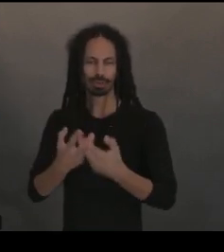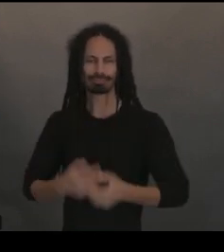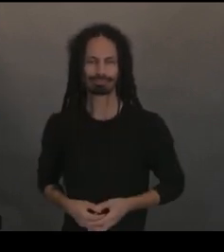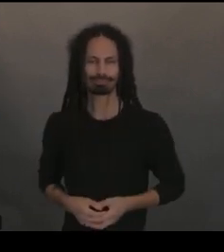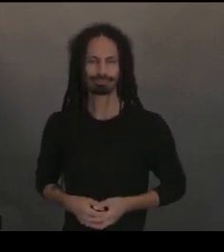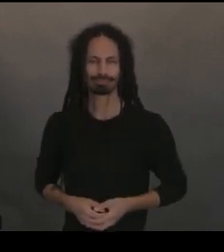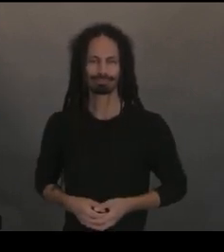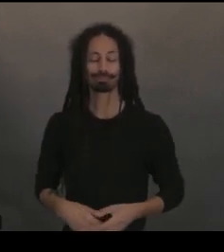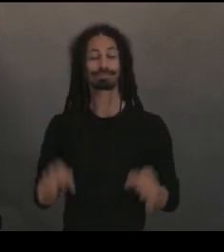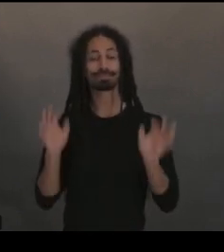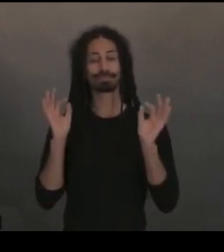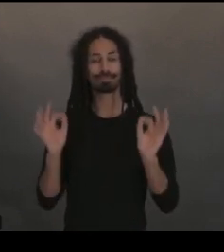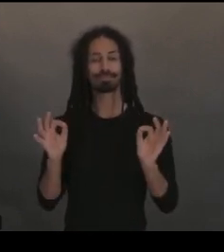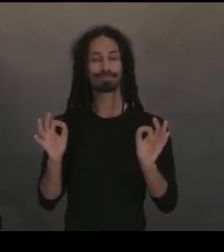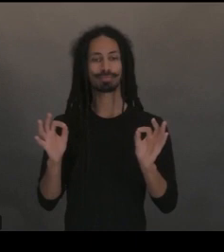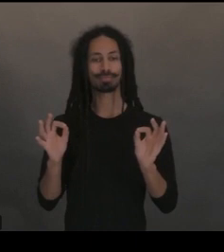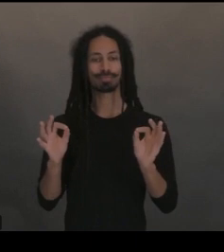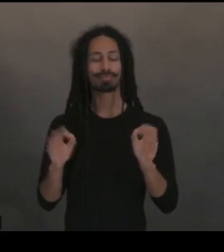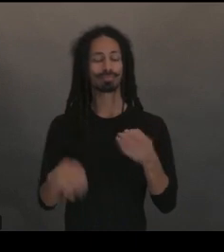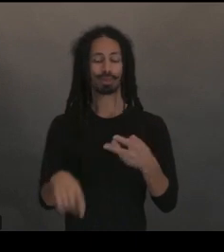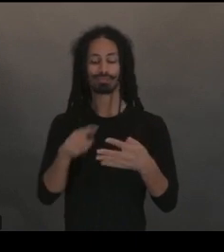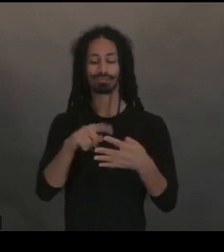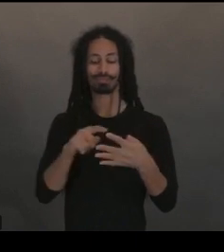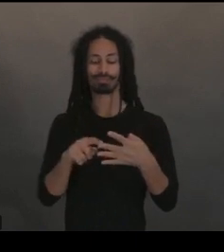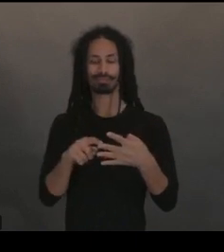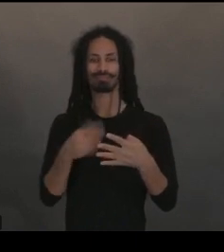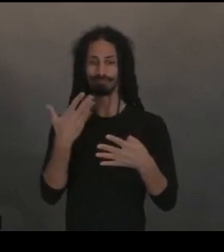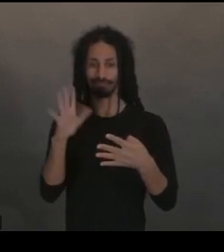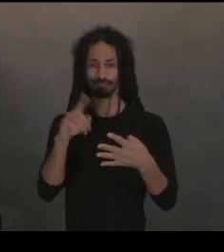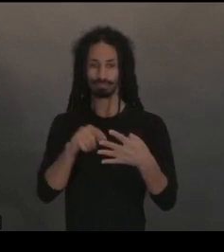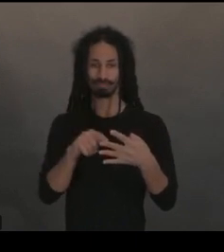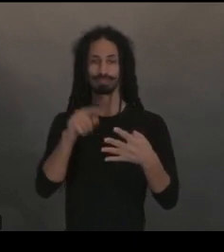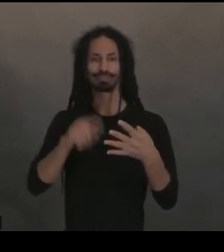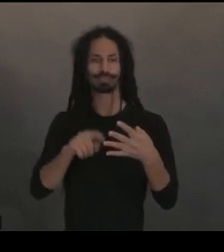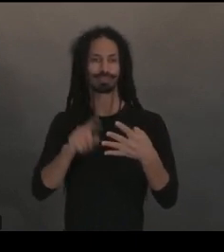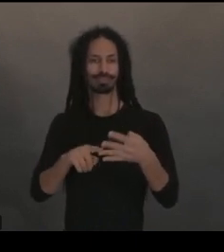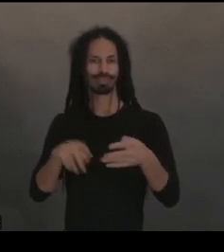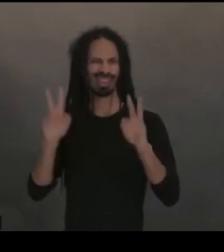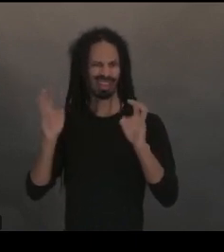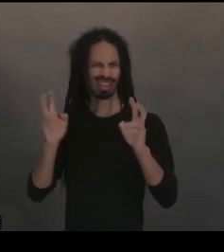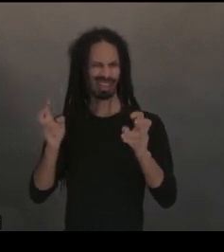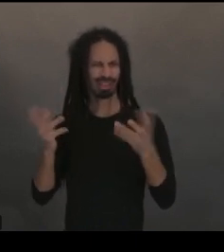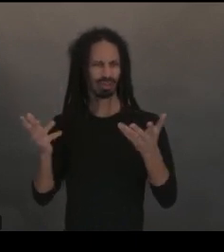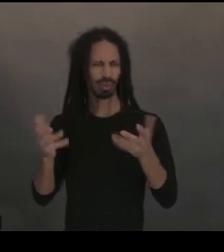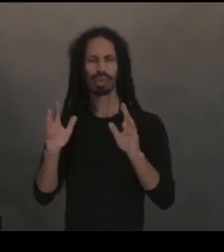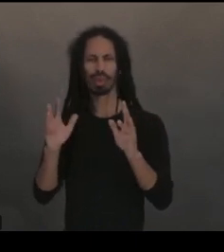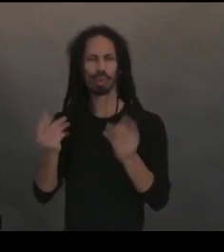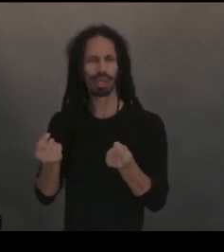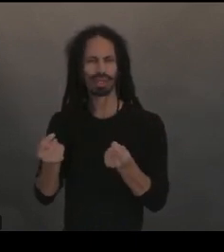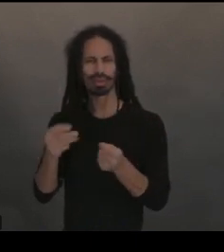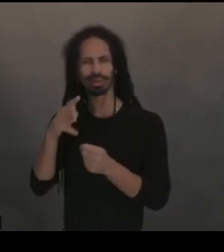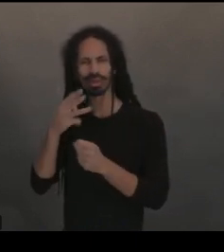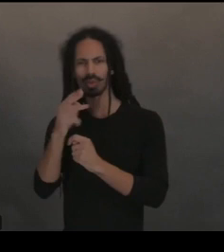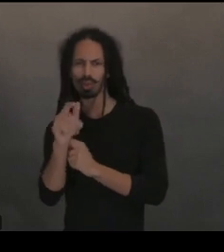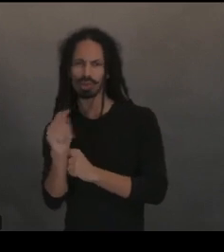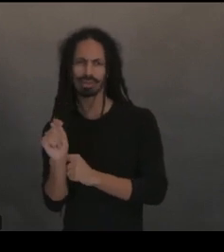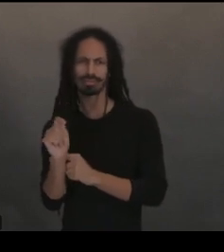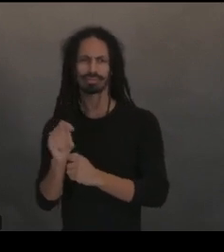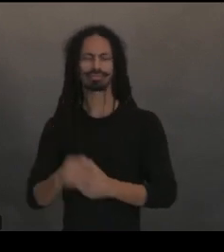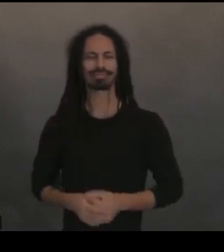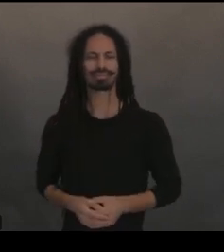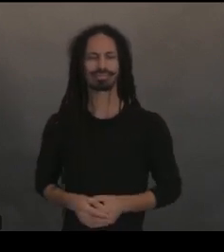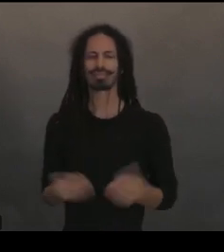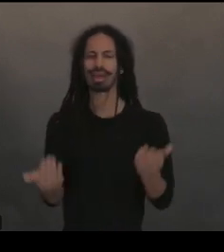Great. So our next element is title, so the what. And we have that again